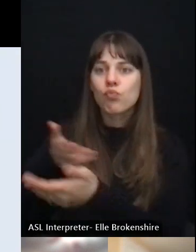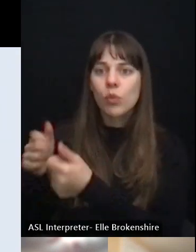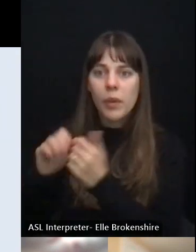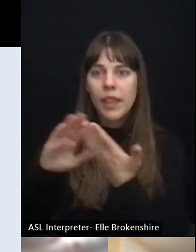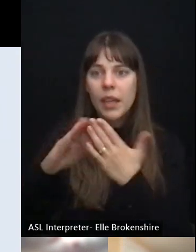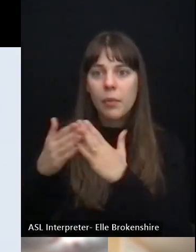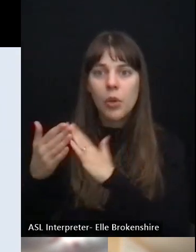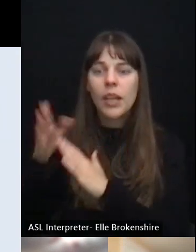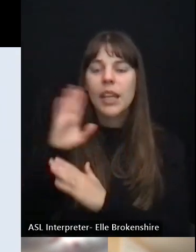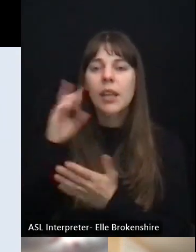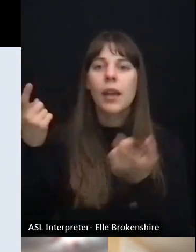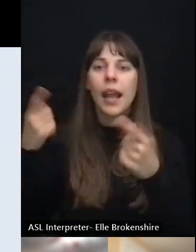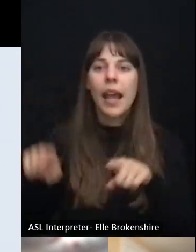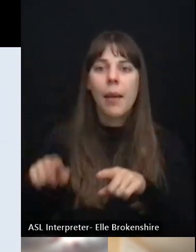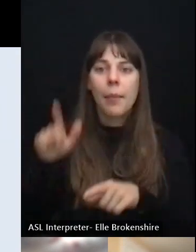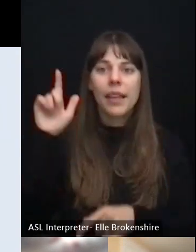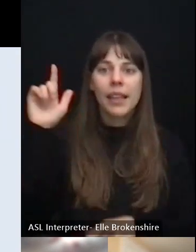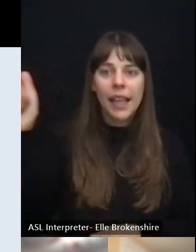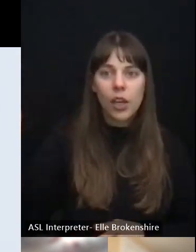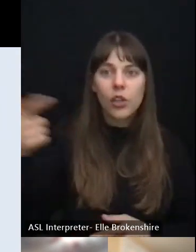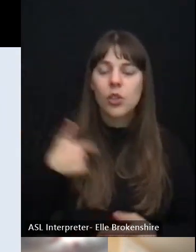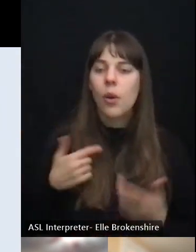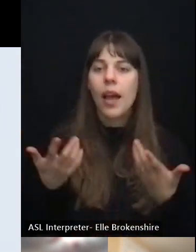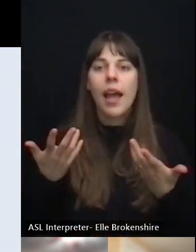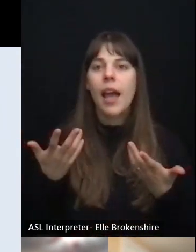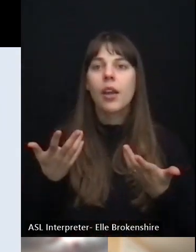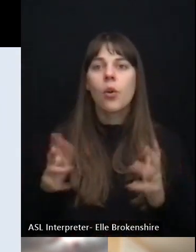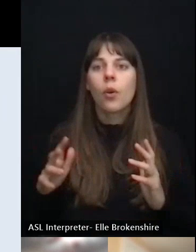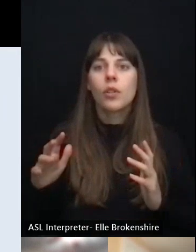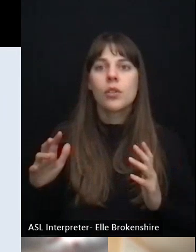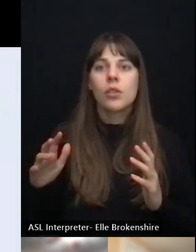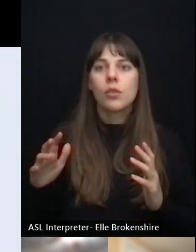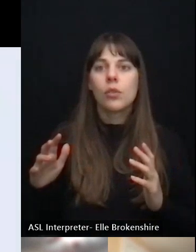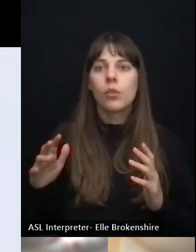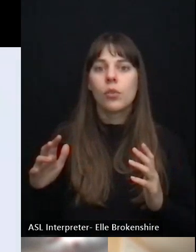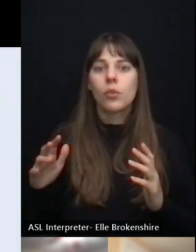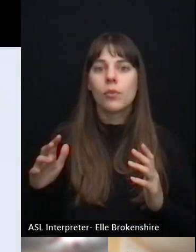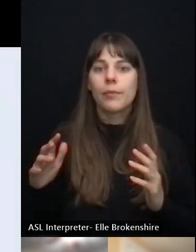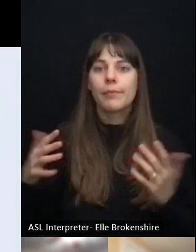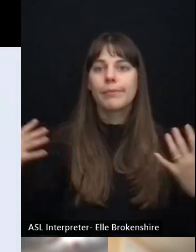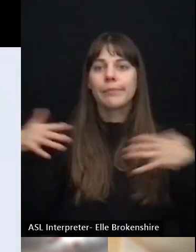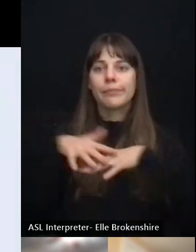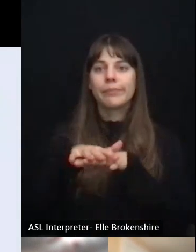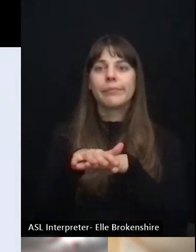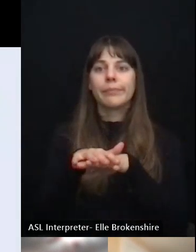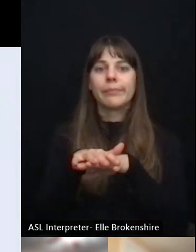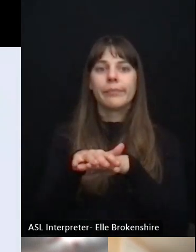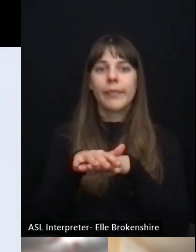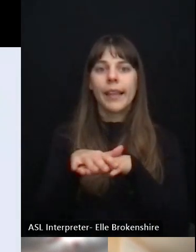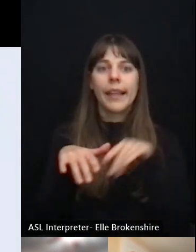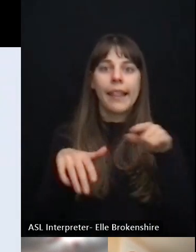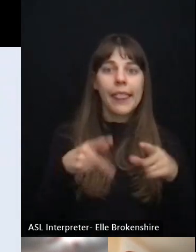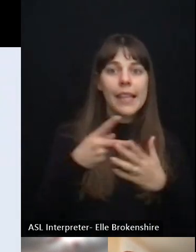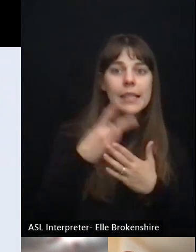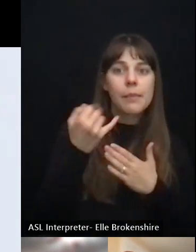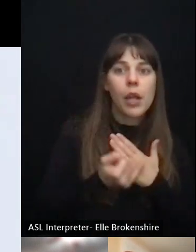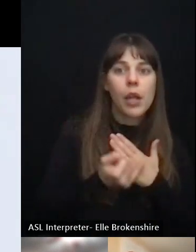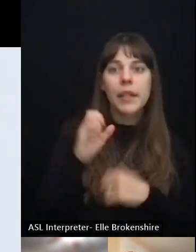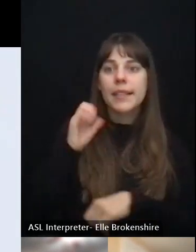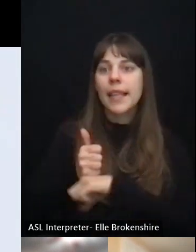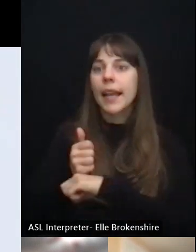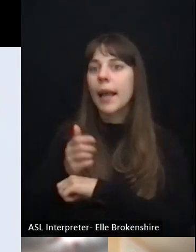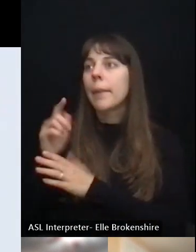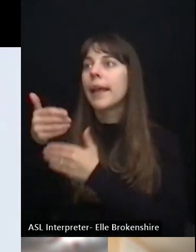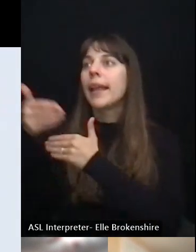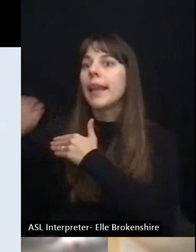happen later. So I don't want to, conflate that this project is setting the stage for that one.